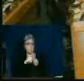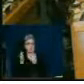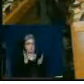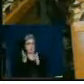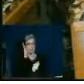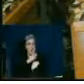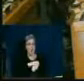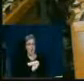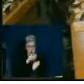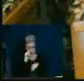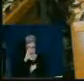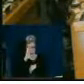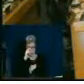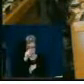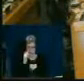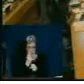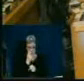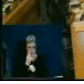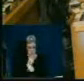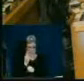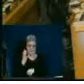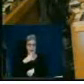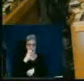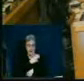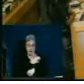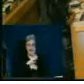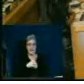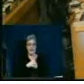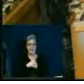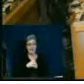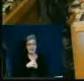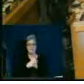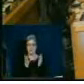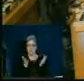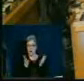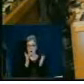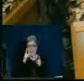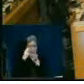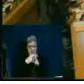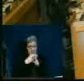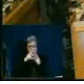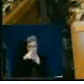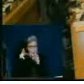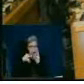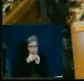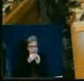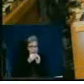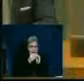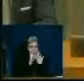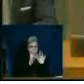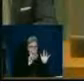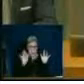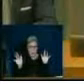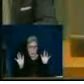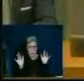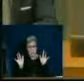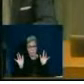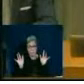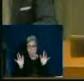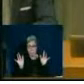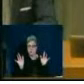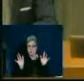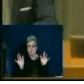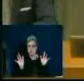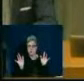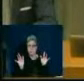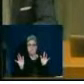the Arena Use Committee, Resolution 110. Are there names to be added to the blank spaces?